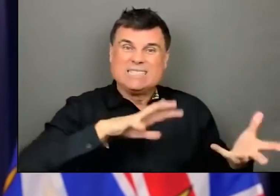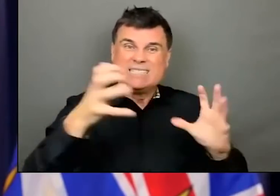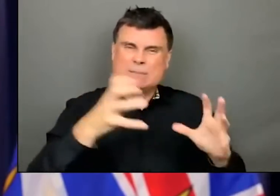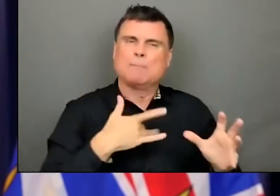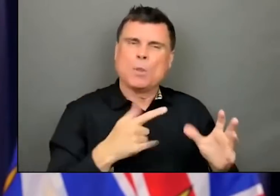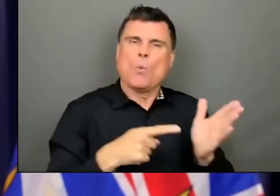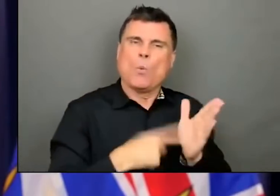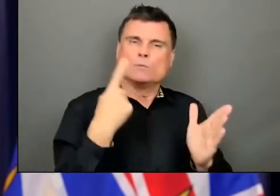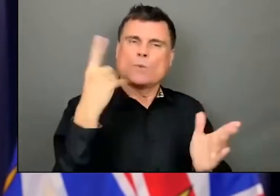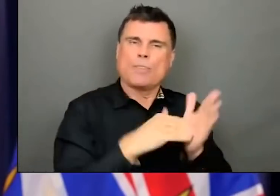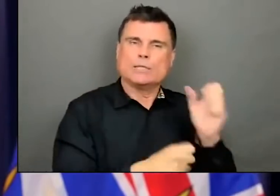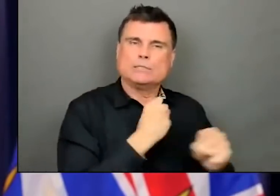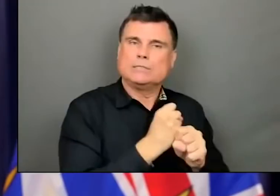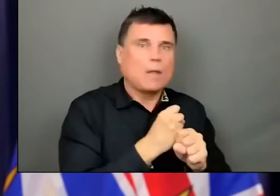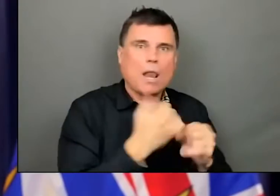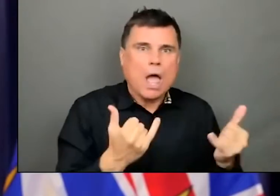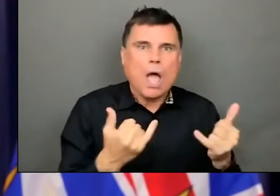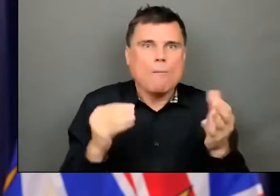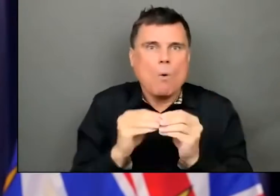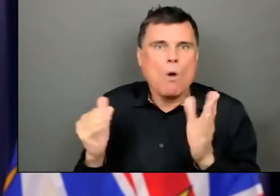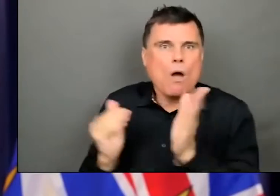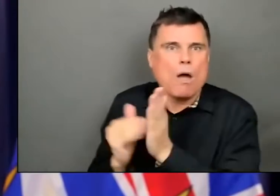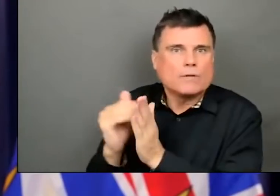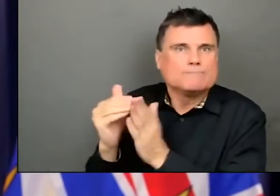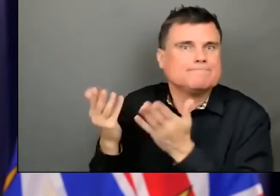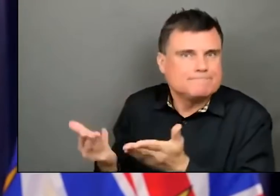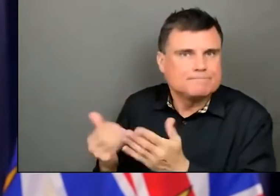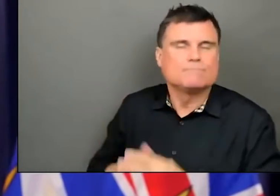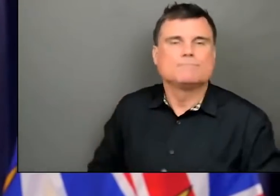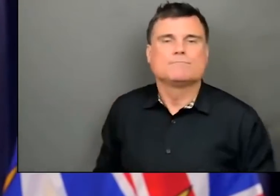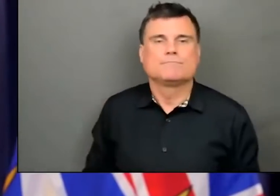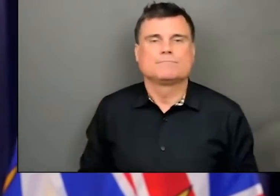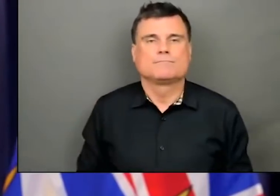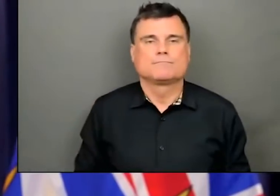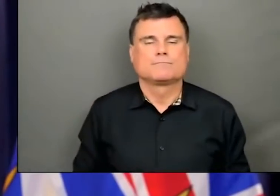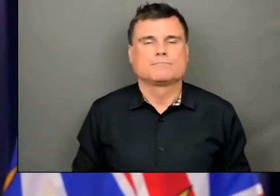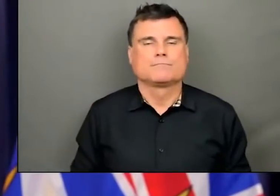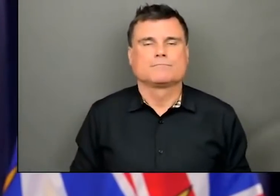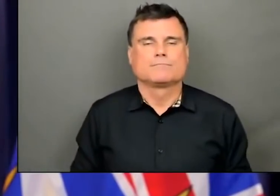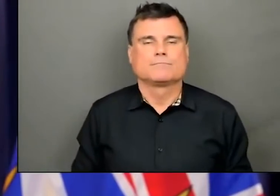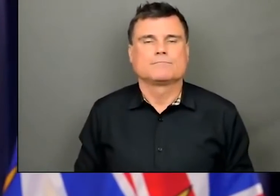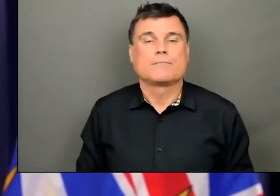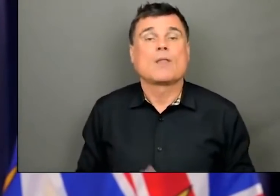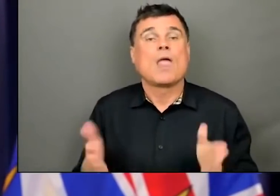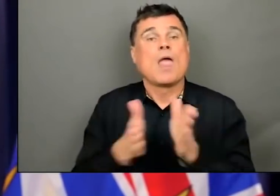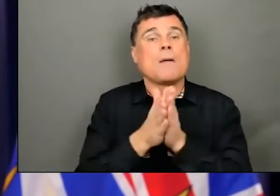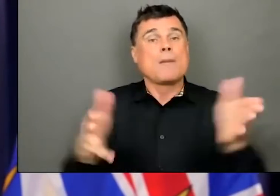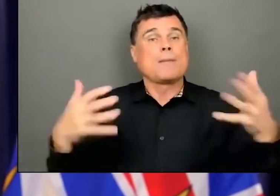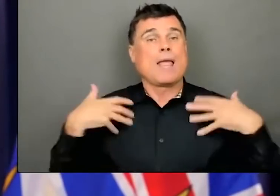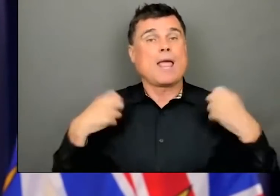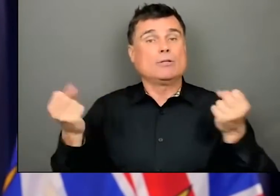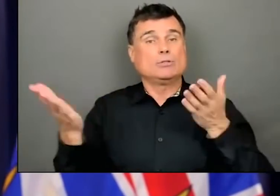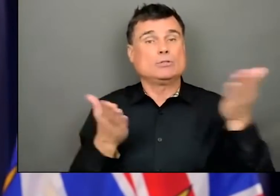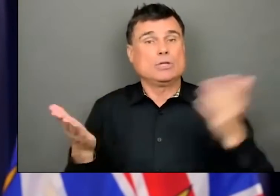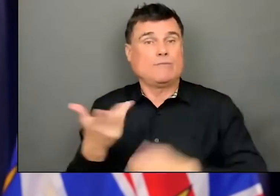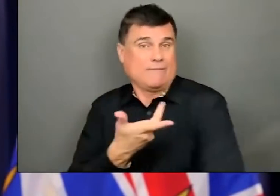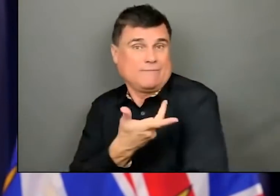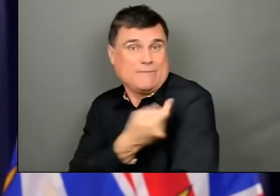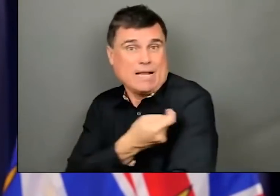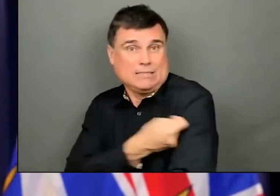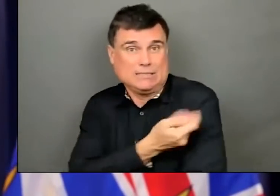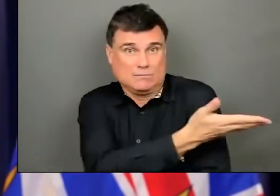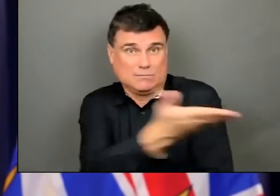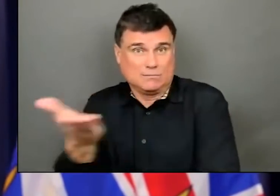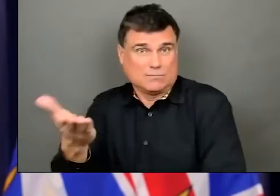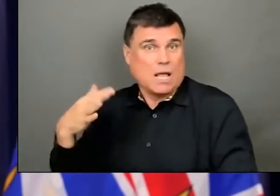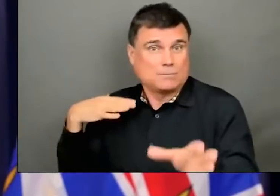you of the coming requirement for all those employed by the BC Public Service to be vaccinated against COVID-19. The BC Public Service showed leadership